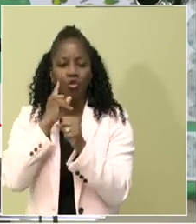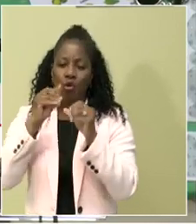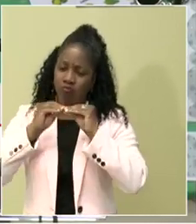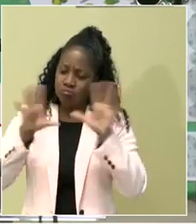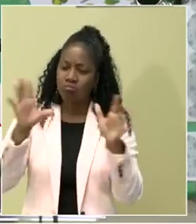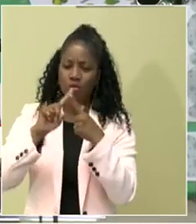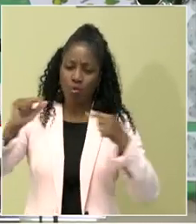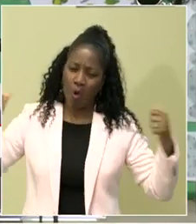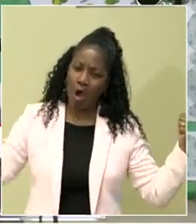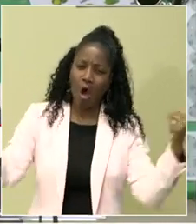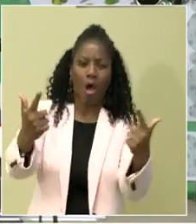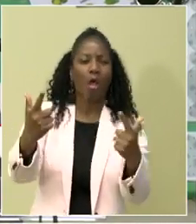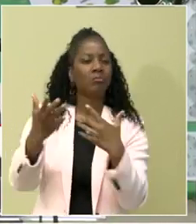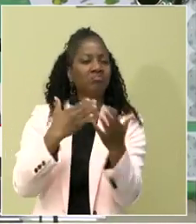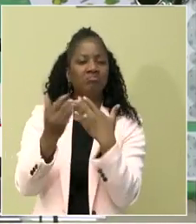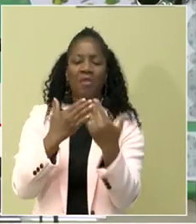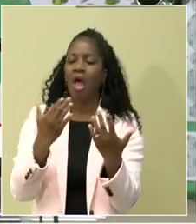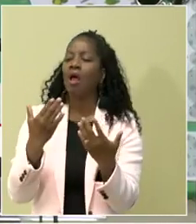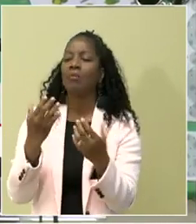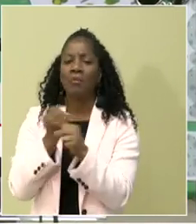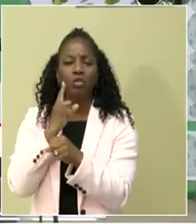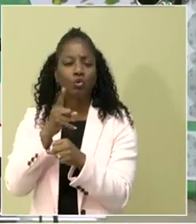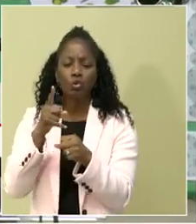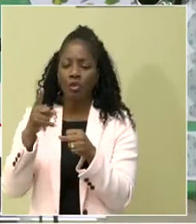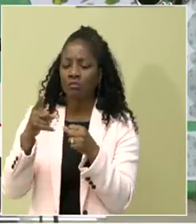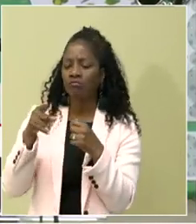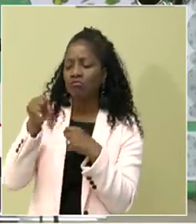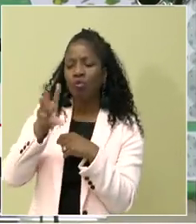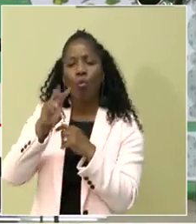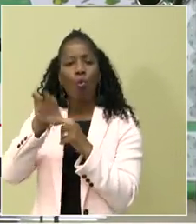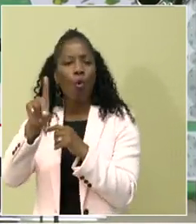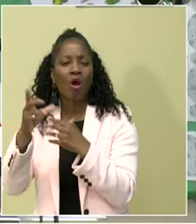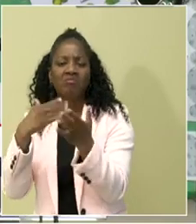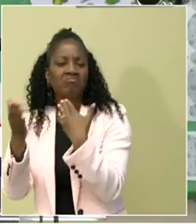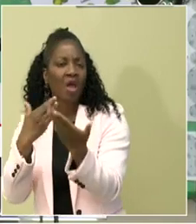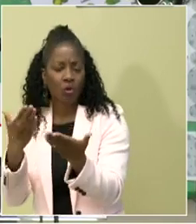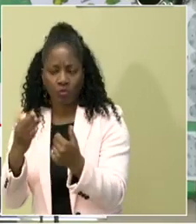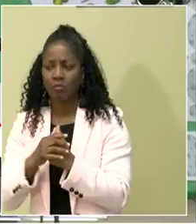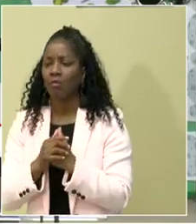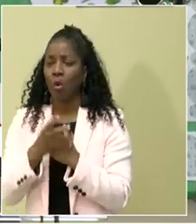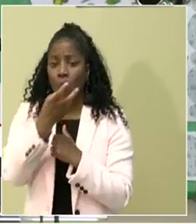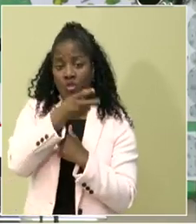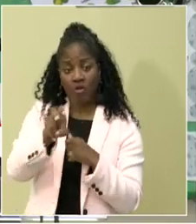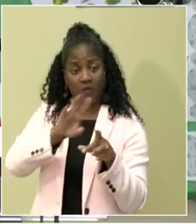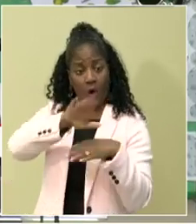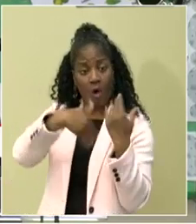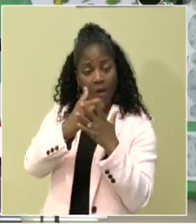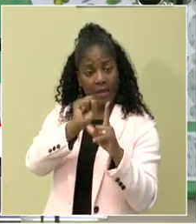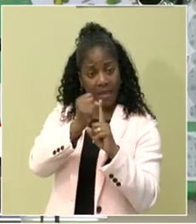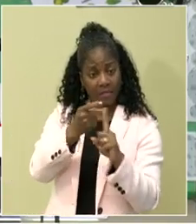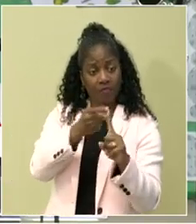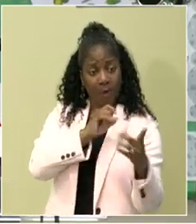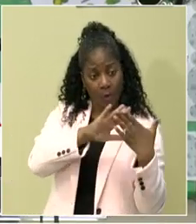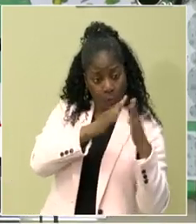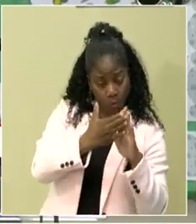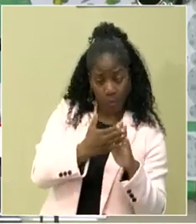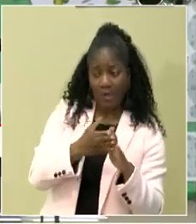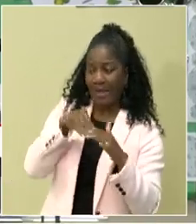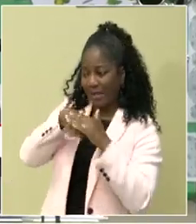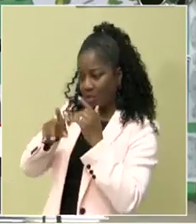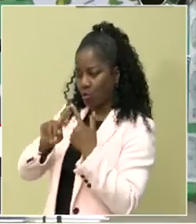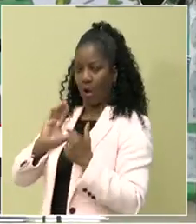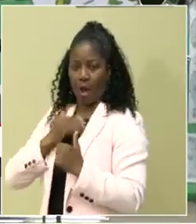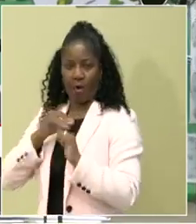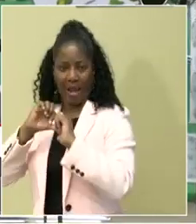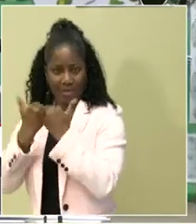little different depending on what ward you lived in. So we transferred all of our cases from the community into our agency, but